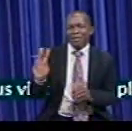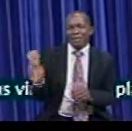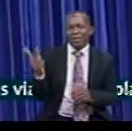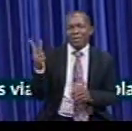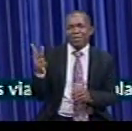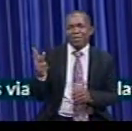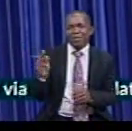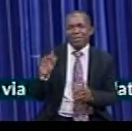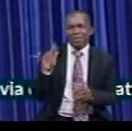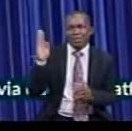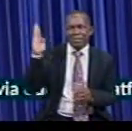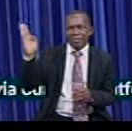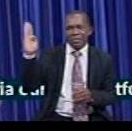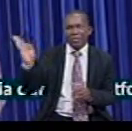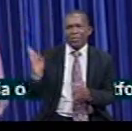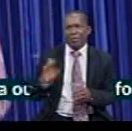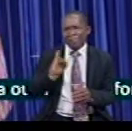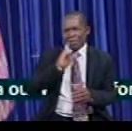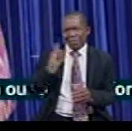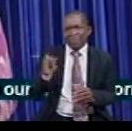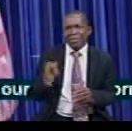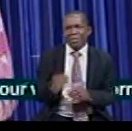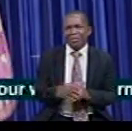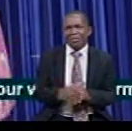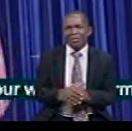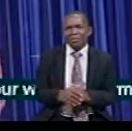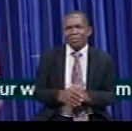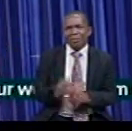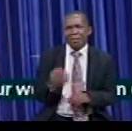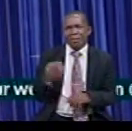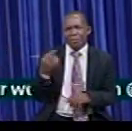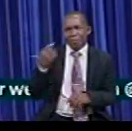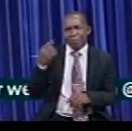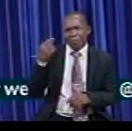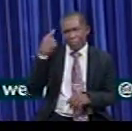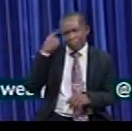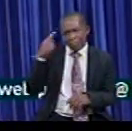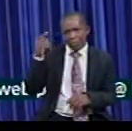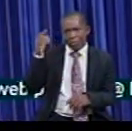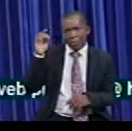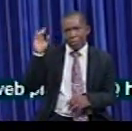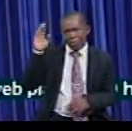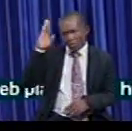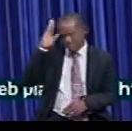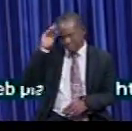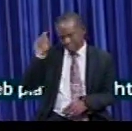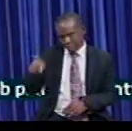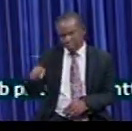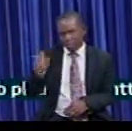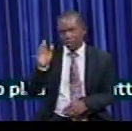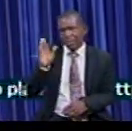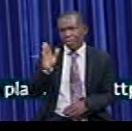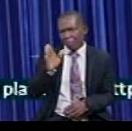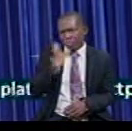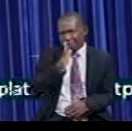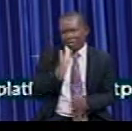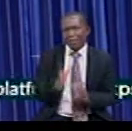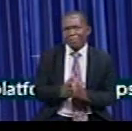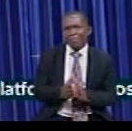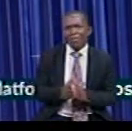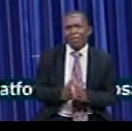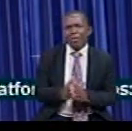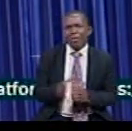way. This is from my mom. She wants to share this. I want to share this on her